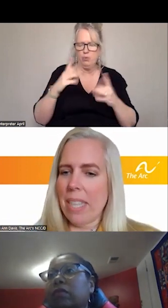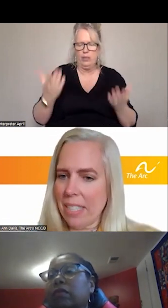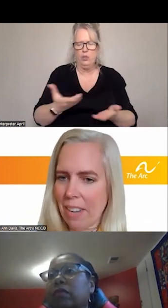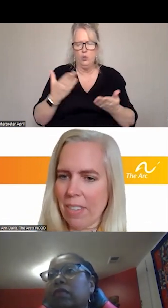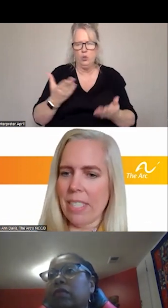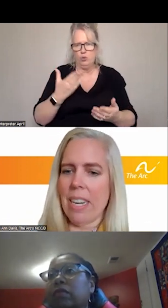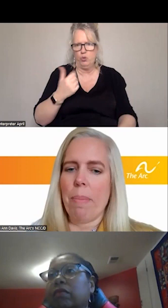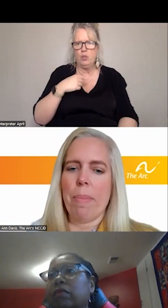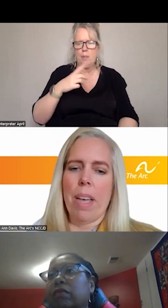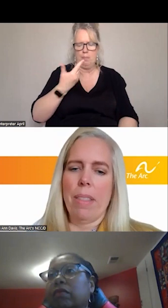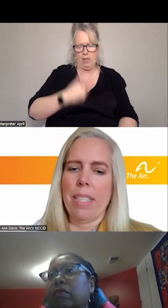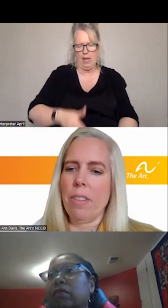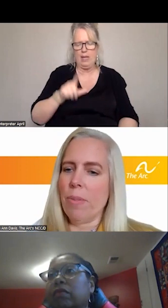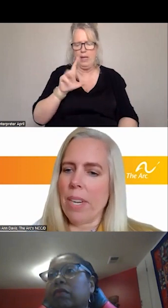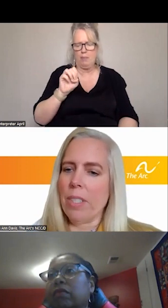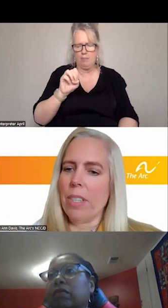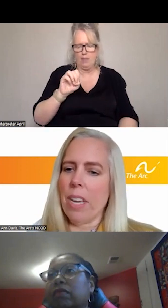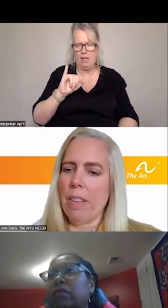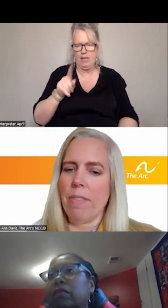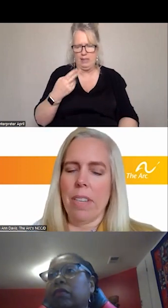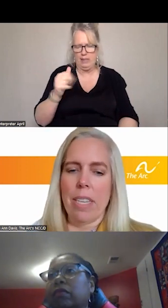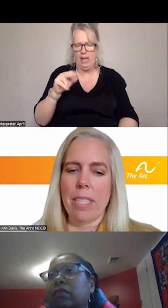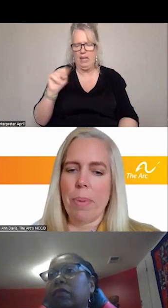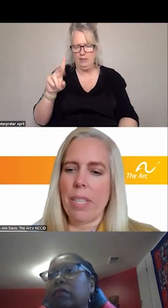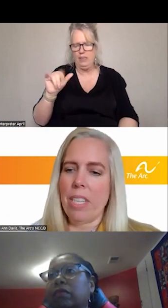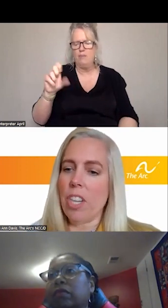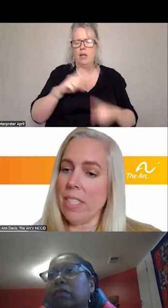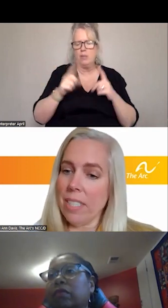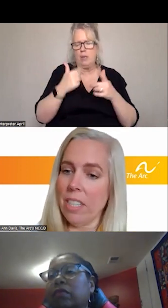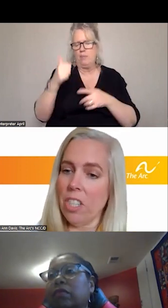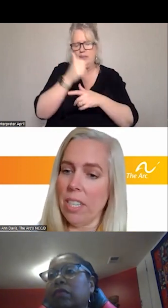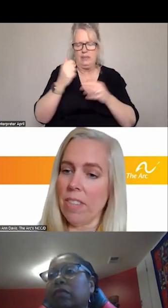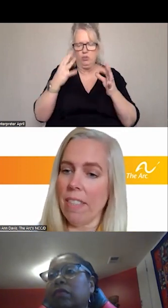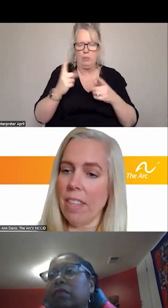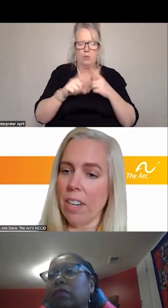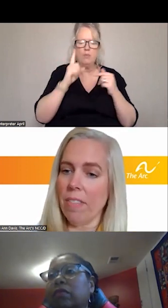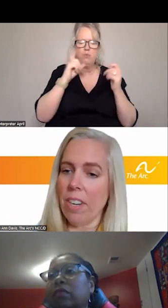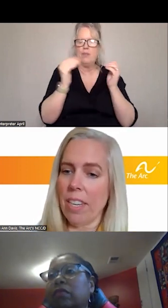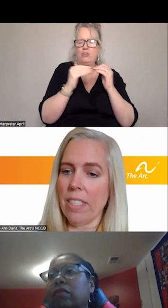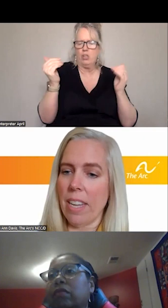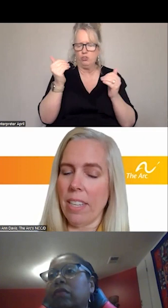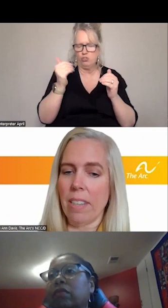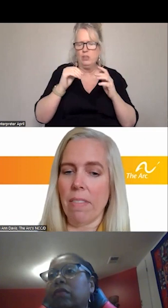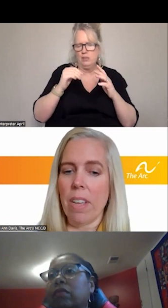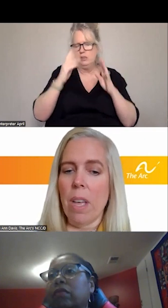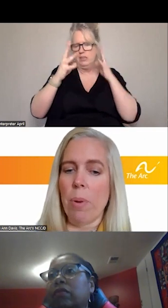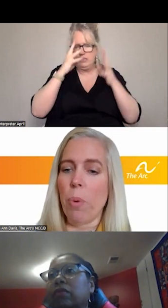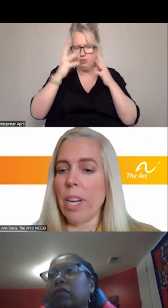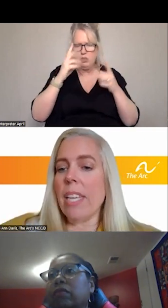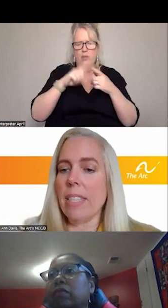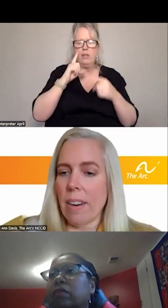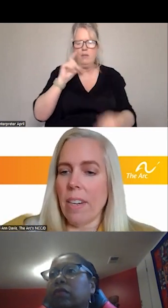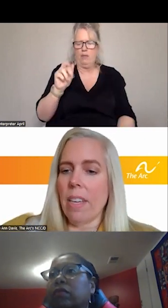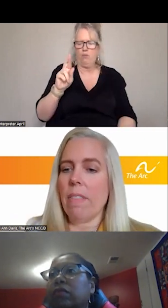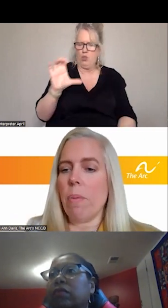my name is Leigh Davis, and I'm the Senior Director of Disability and Justice Initiatives at the ARC of the United States, and have been